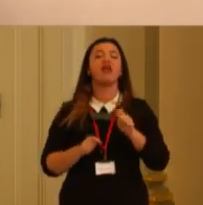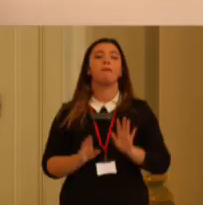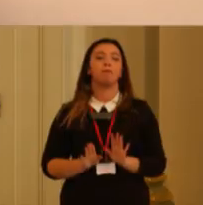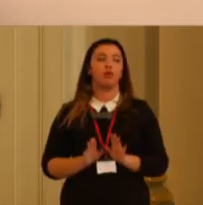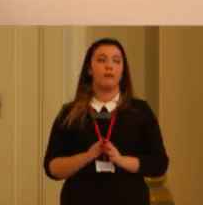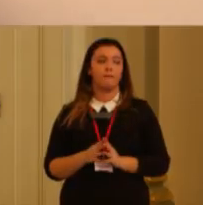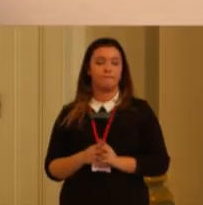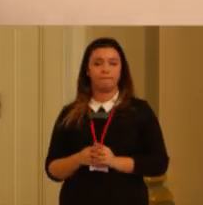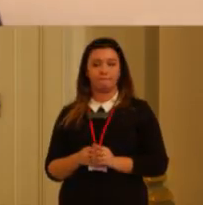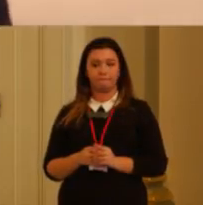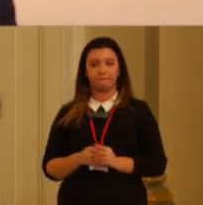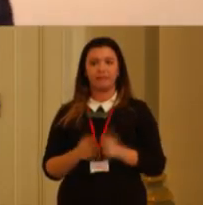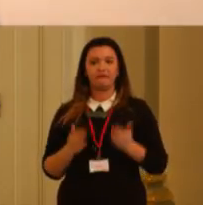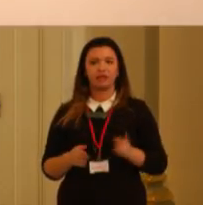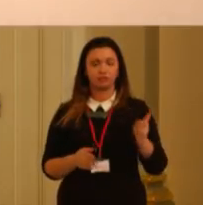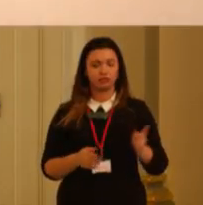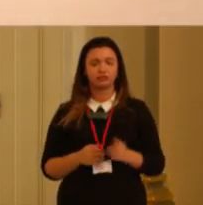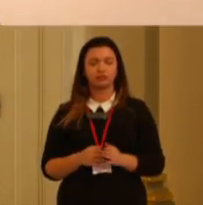people and they no longer resist.